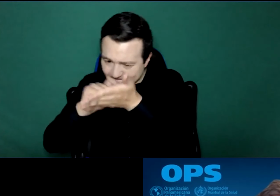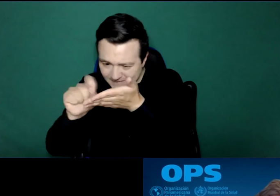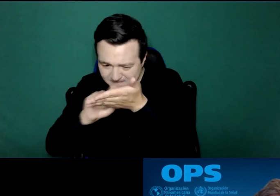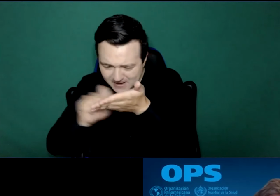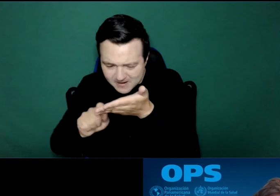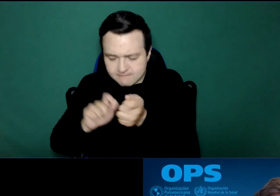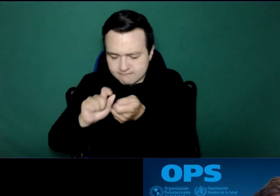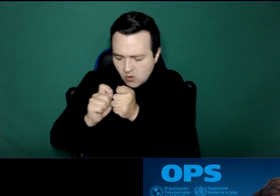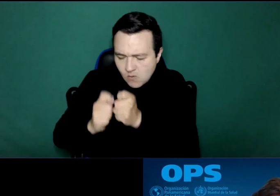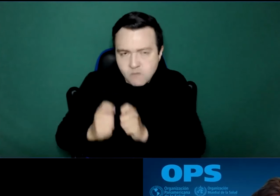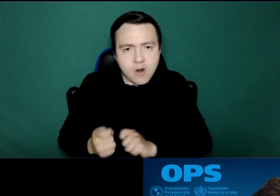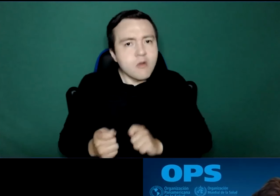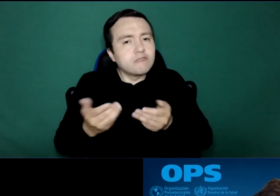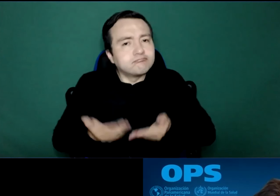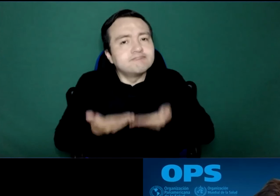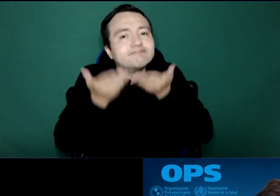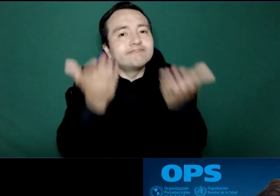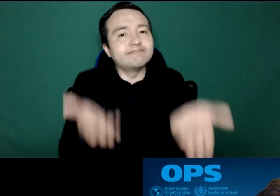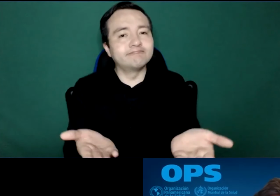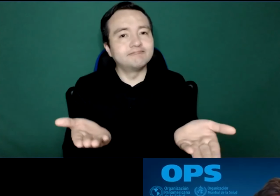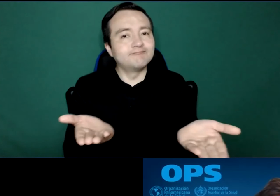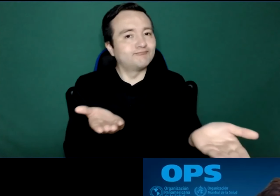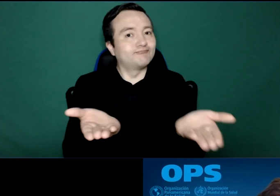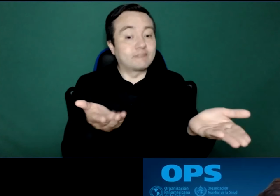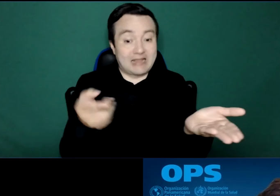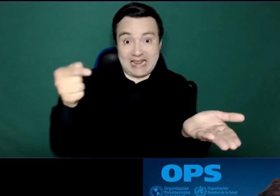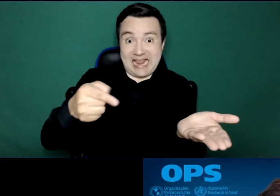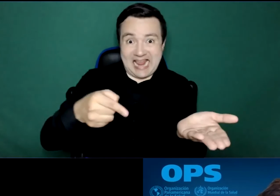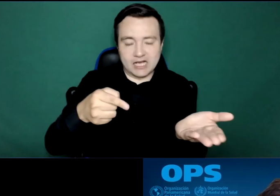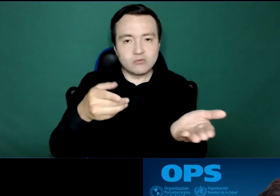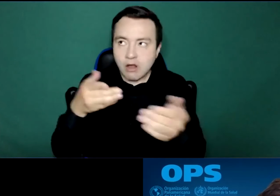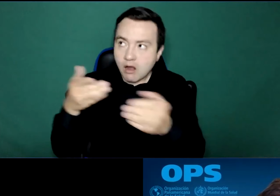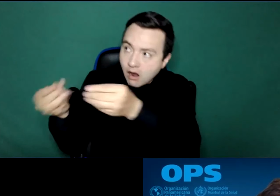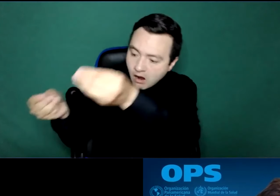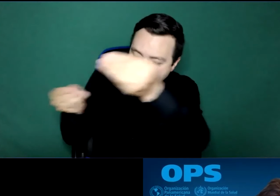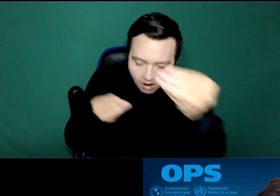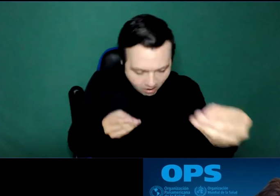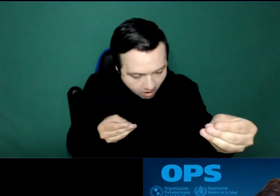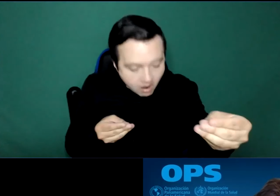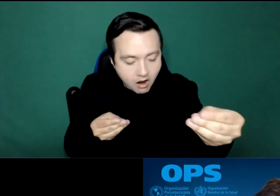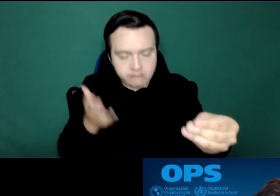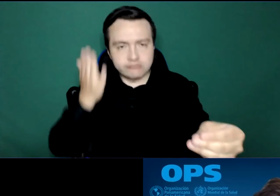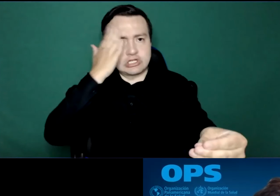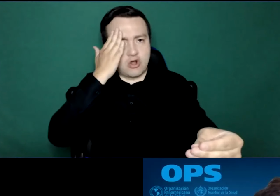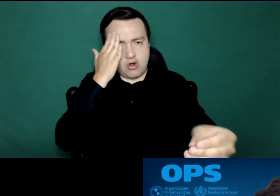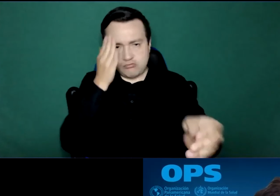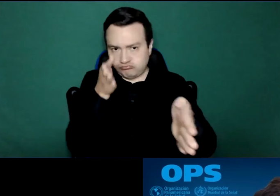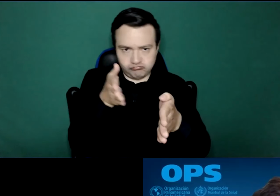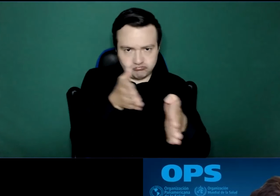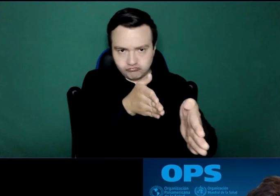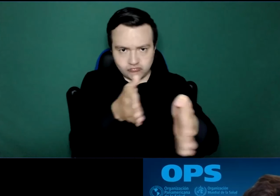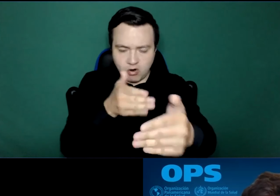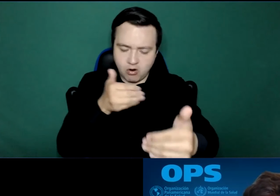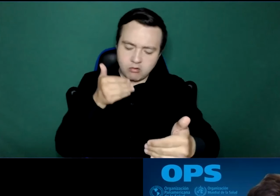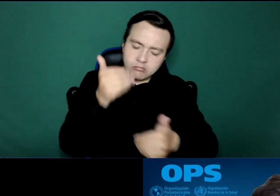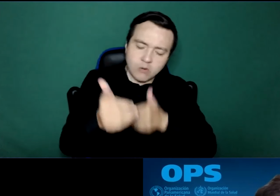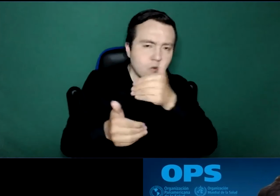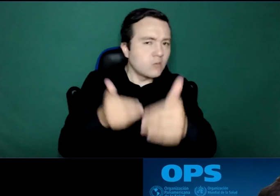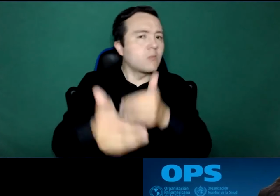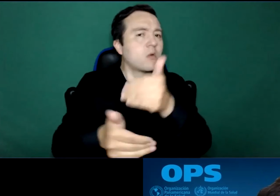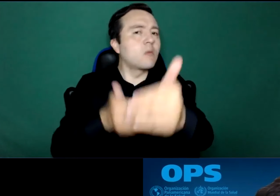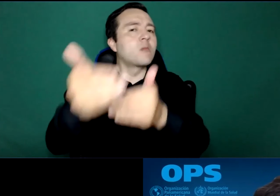renewed functions, are established to serve as a roadmap precisely to strengthen health systems and